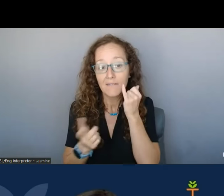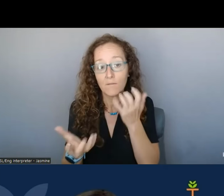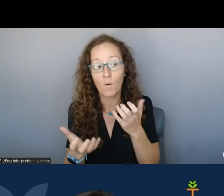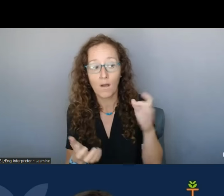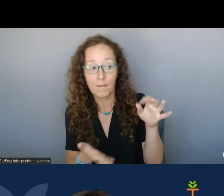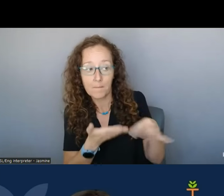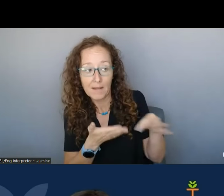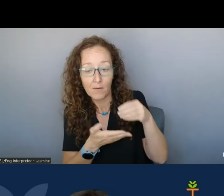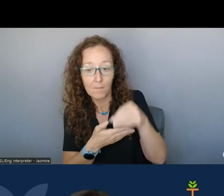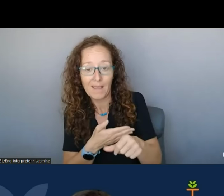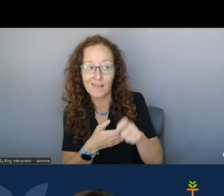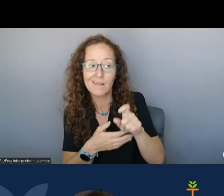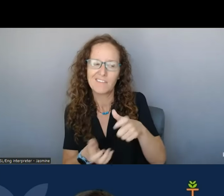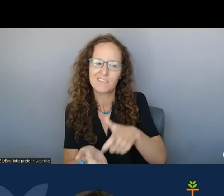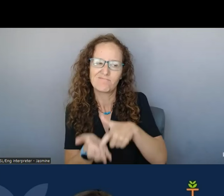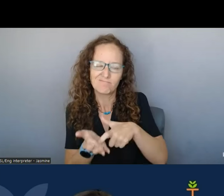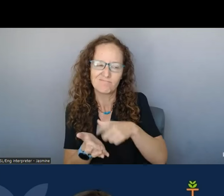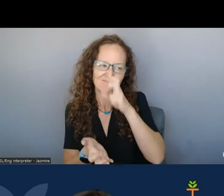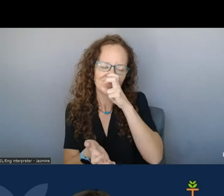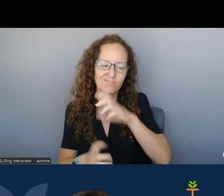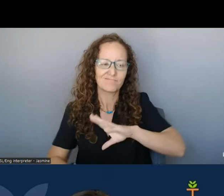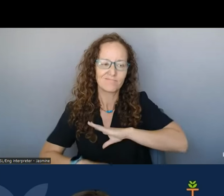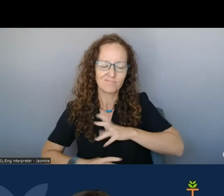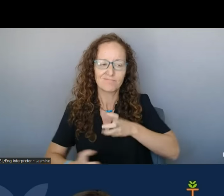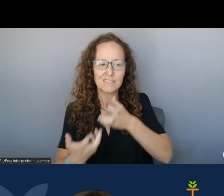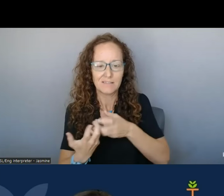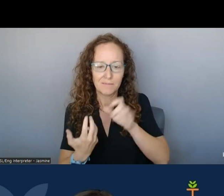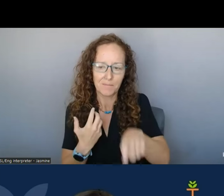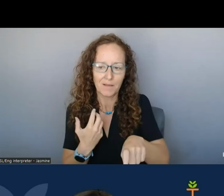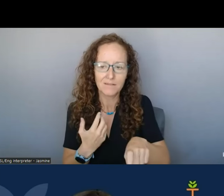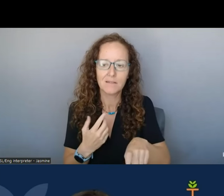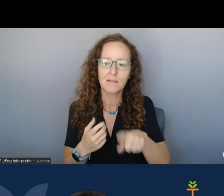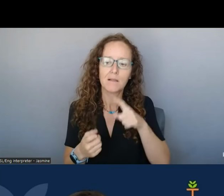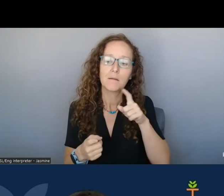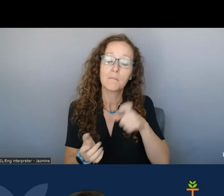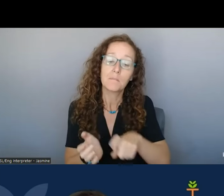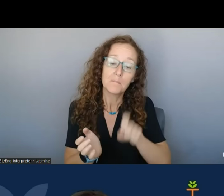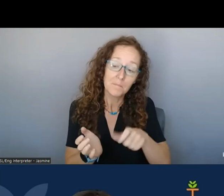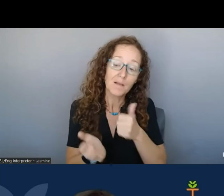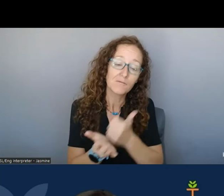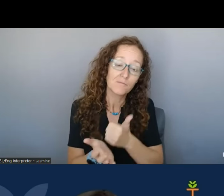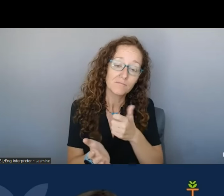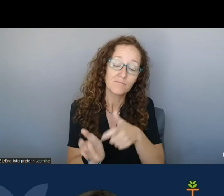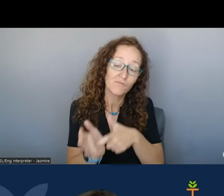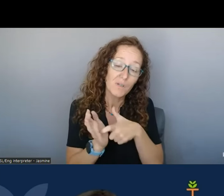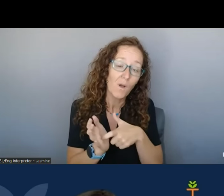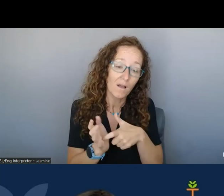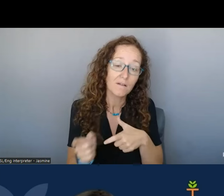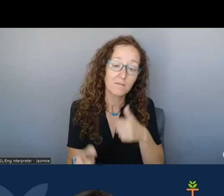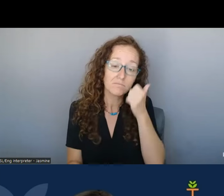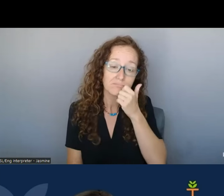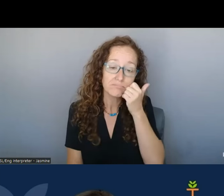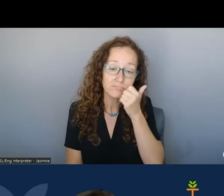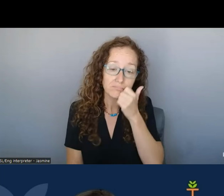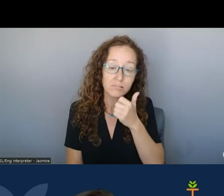require daily skilled or rehab care, in the skilled nursing facility. So generally for Part